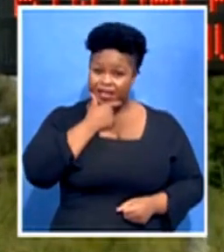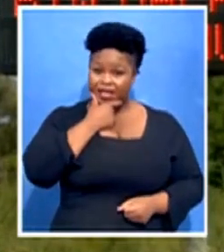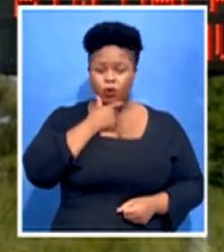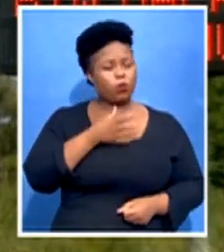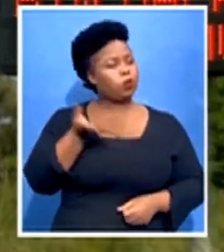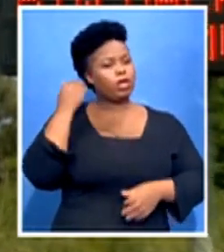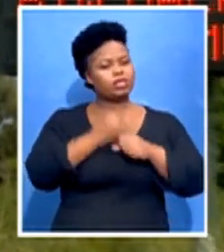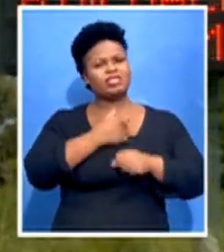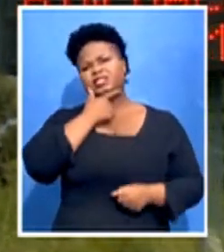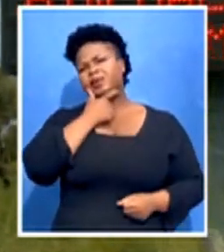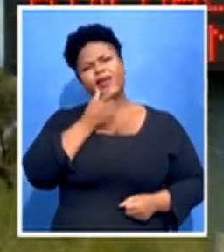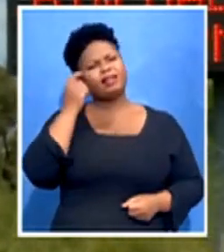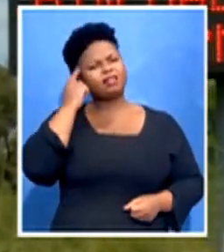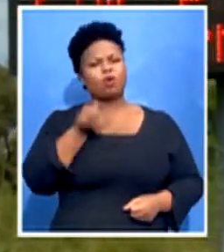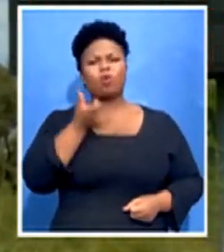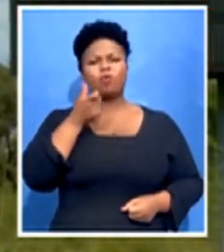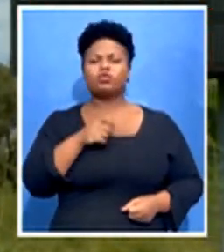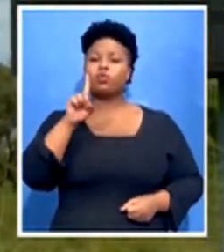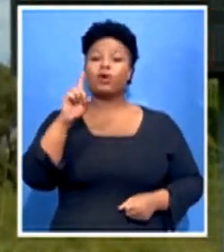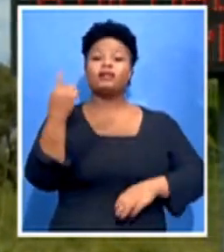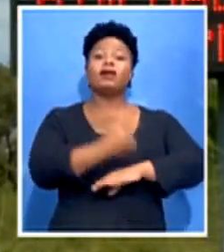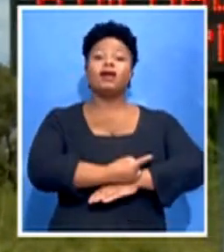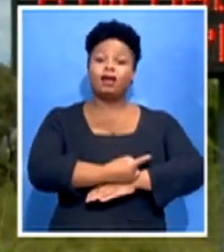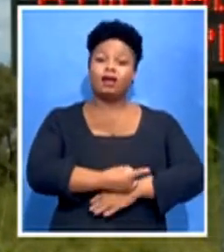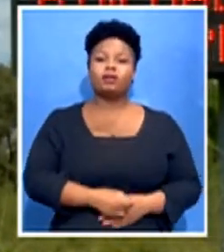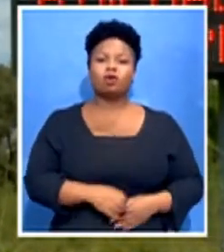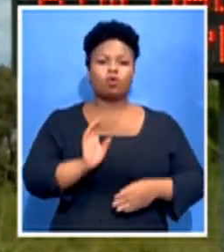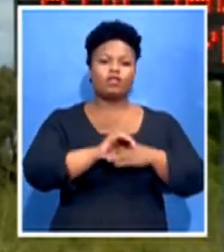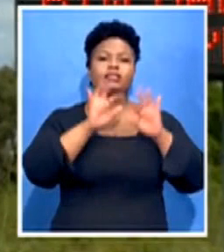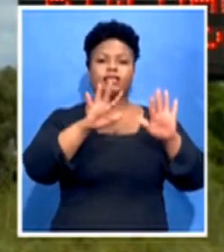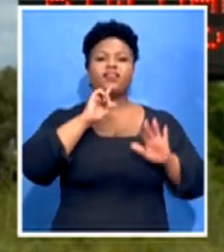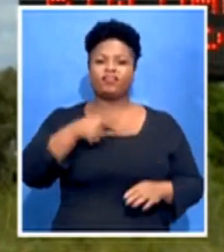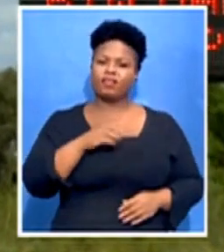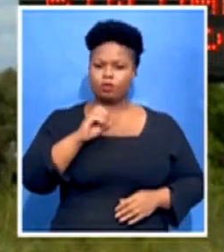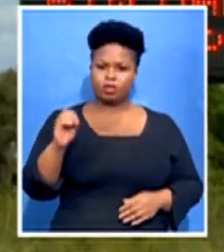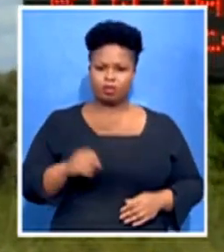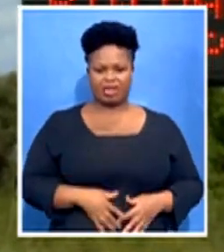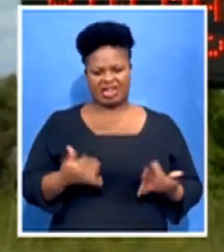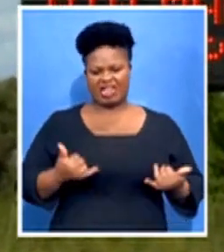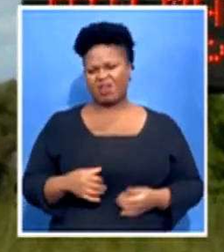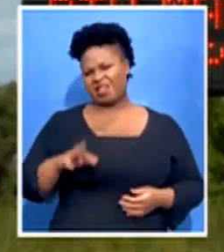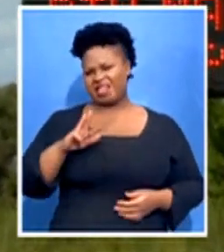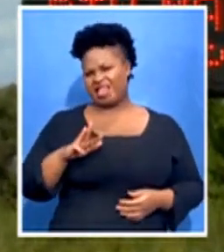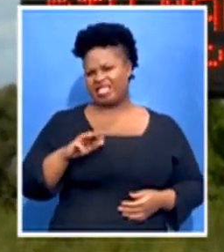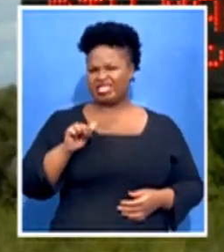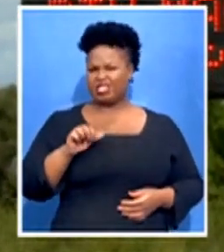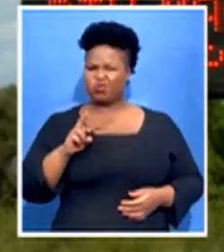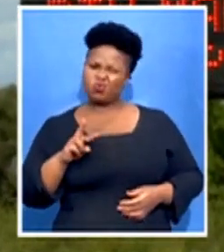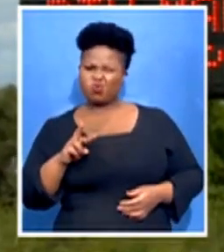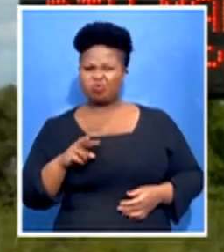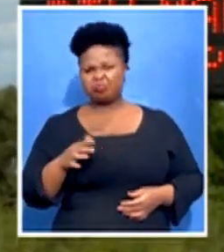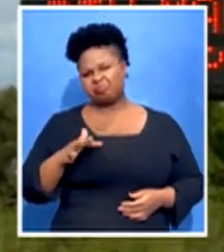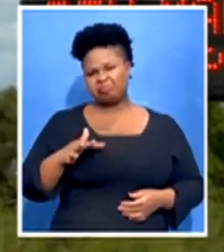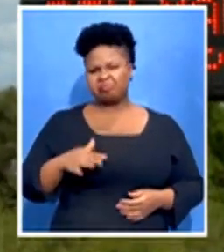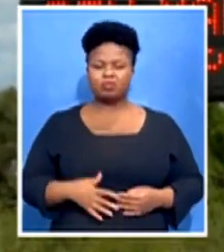on a daily basis. It was over 10,000. Now we are having only 962, which we processed yesterday. But today,